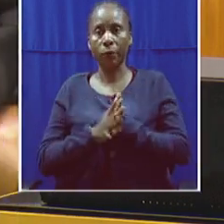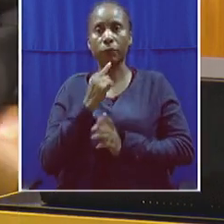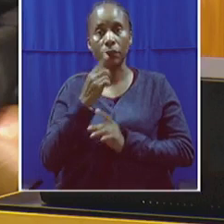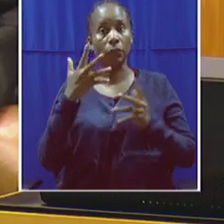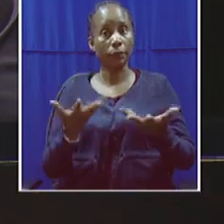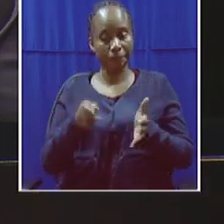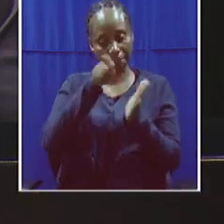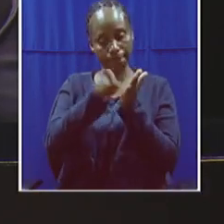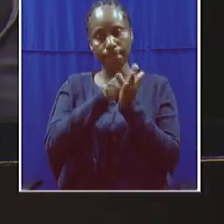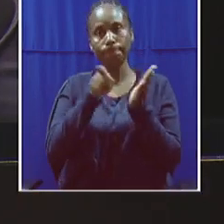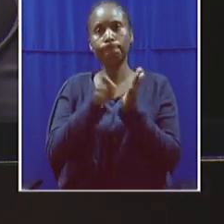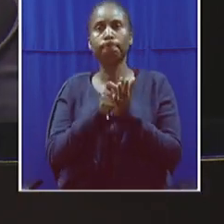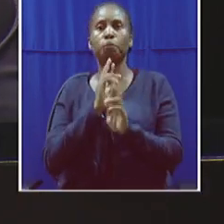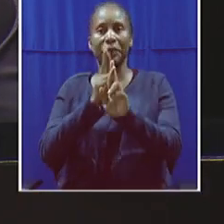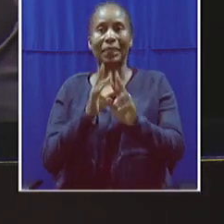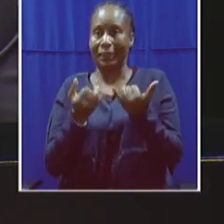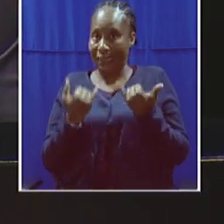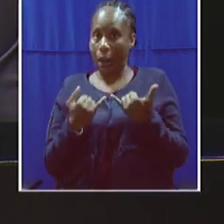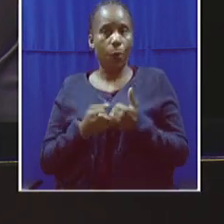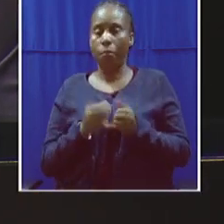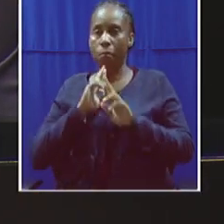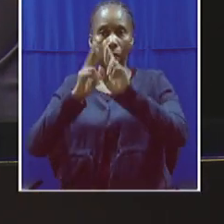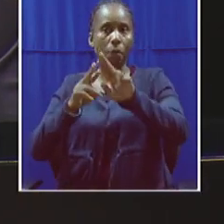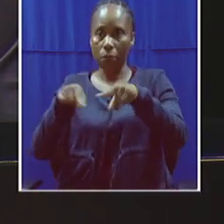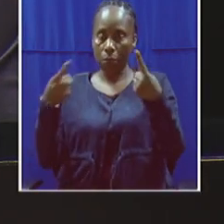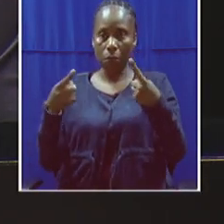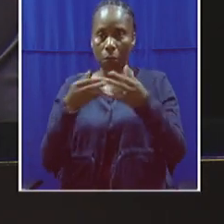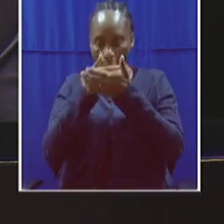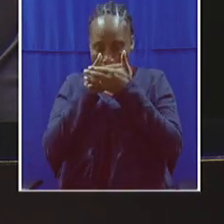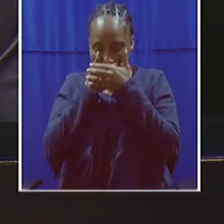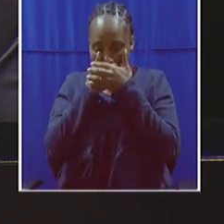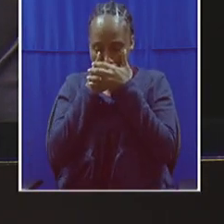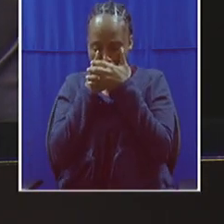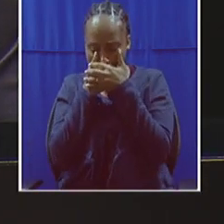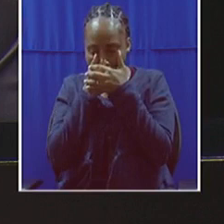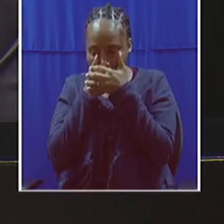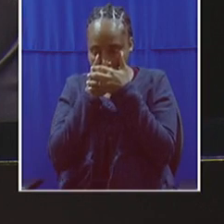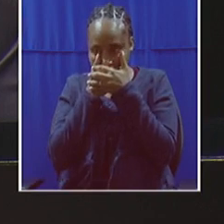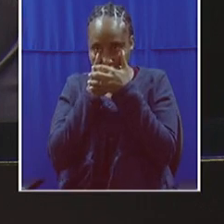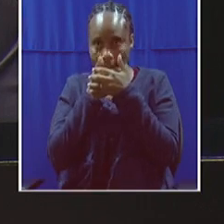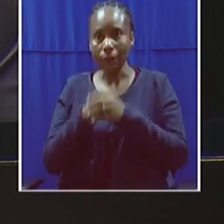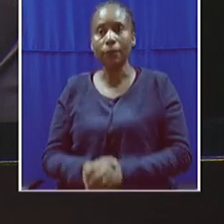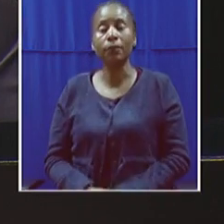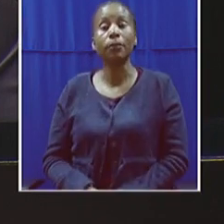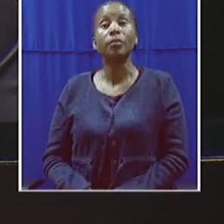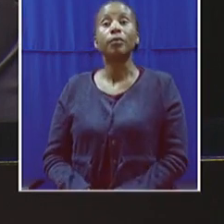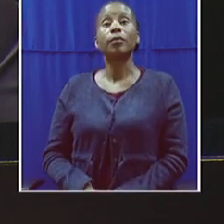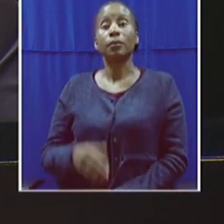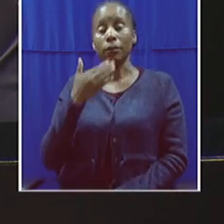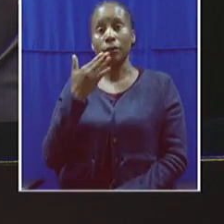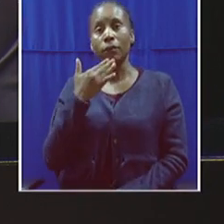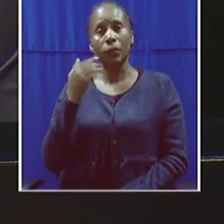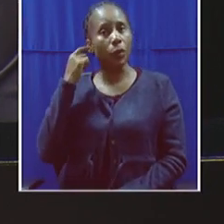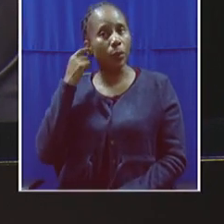unemployed thank you honorable Min Deputy Minister we still have one spot left anyone for the